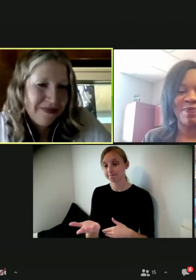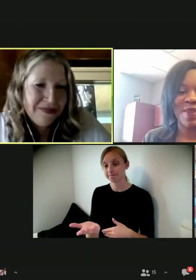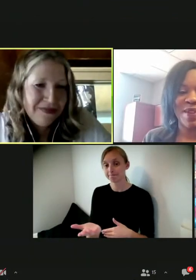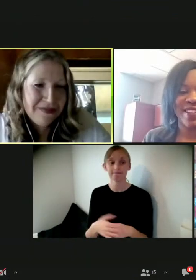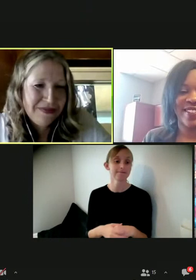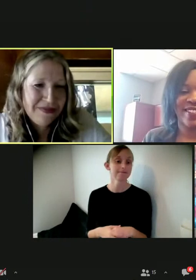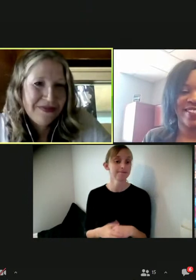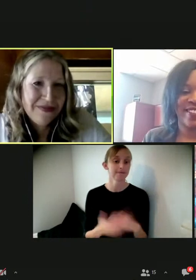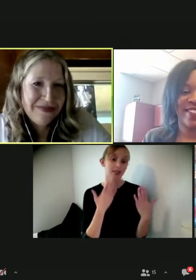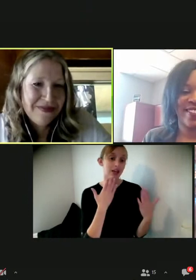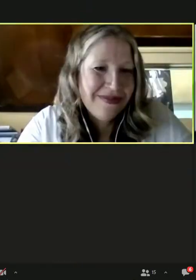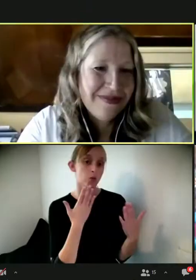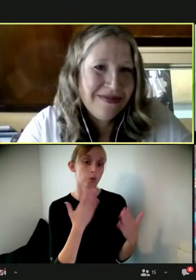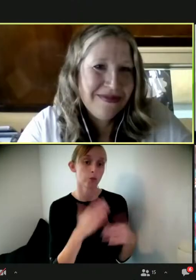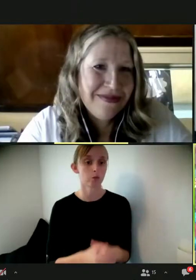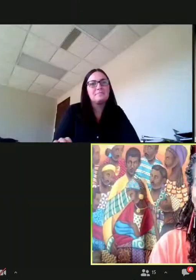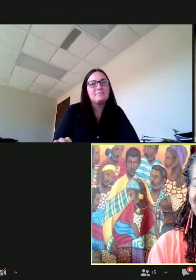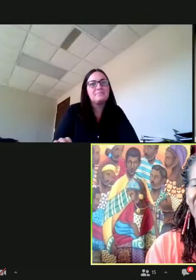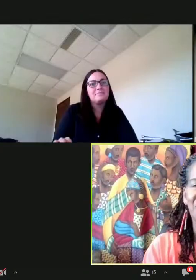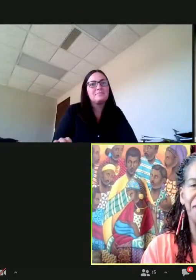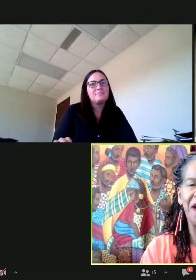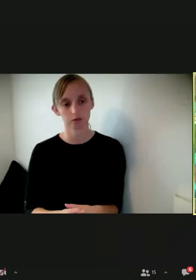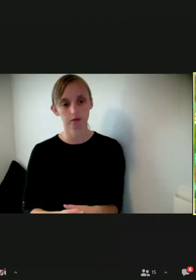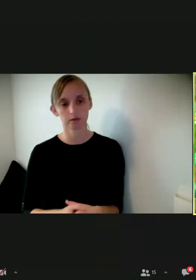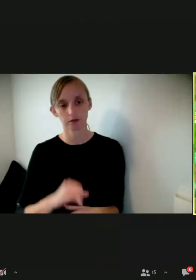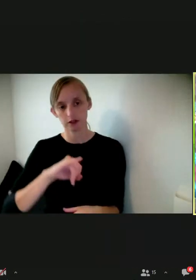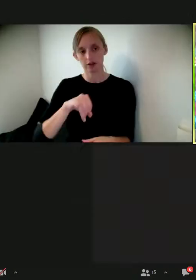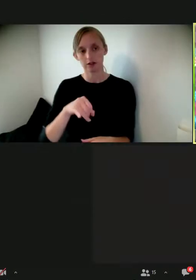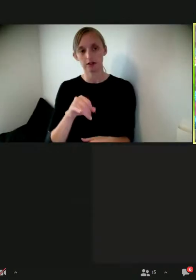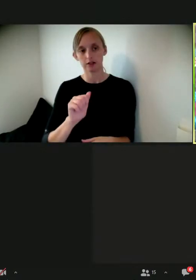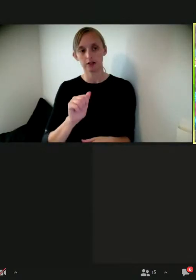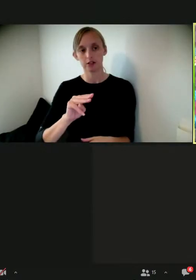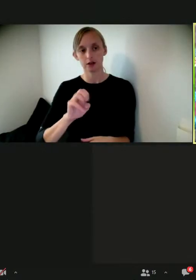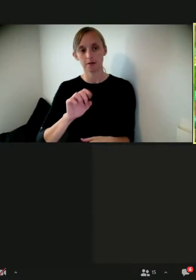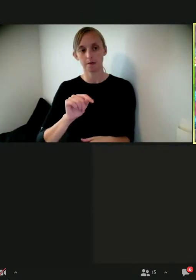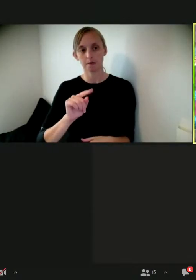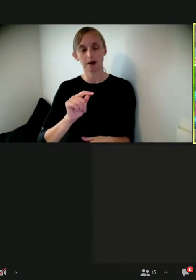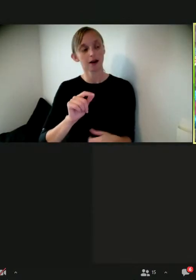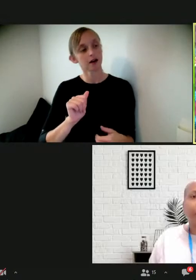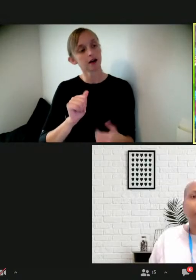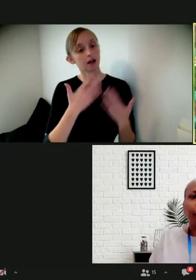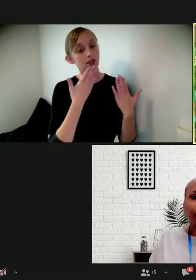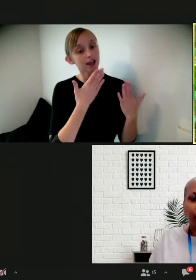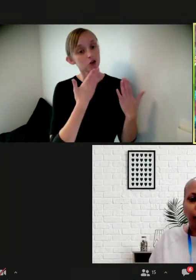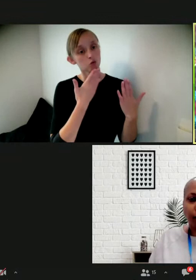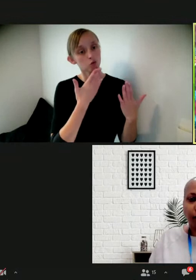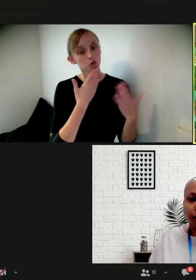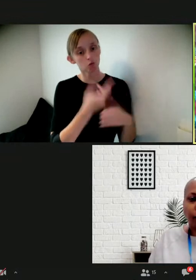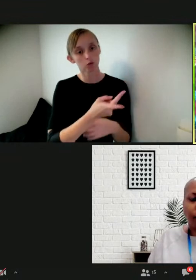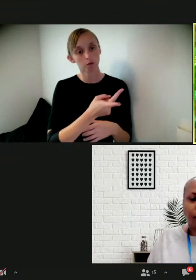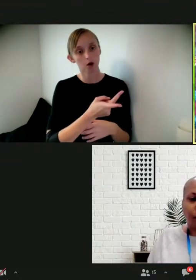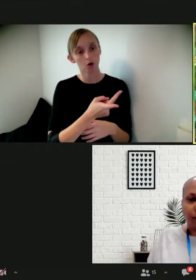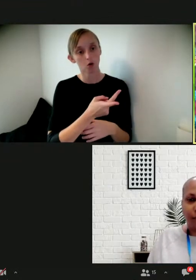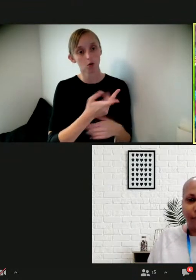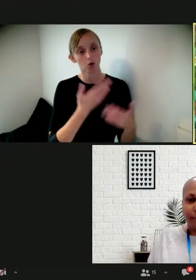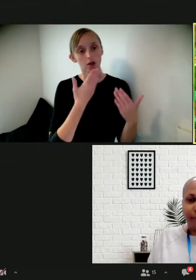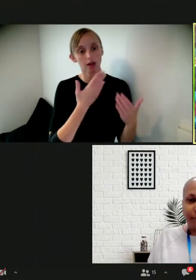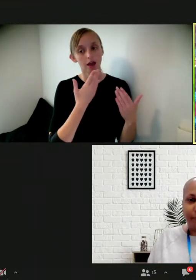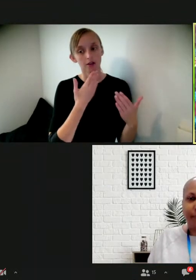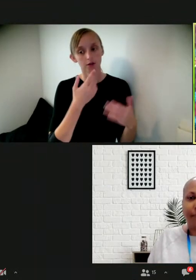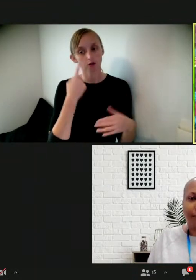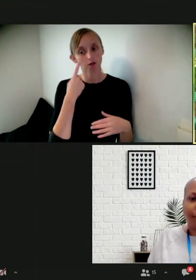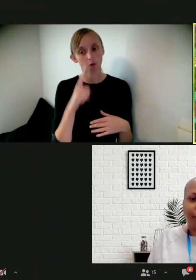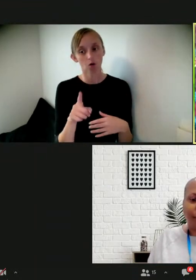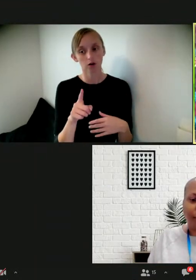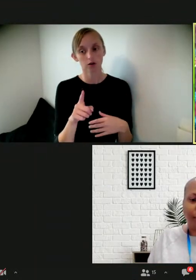much. Thank you. Thank you. Thank you both. And thank you in particular for making sure that